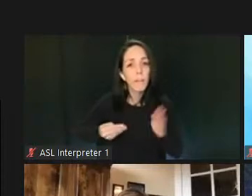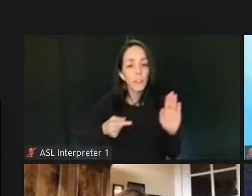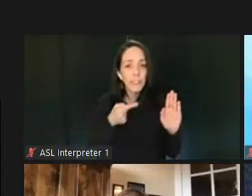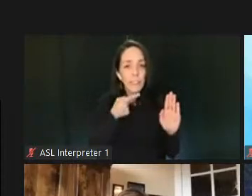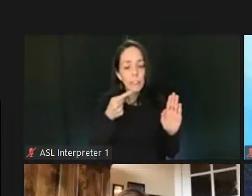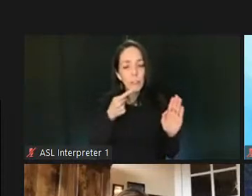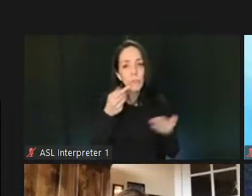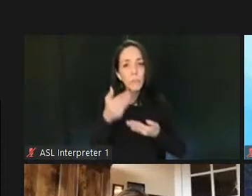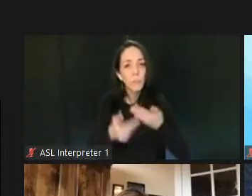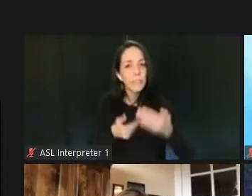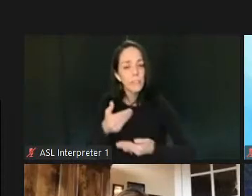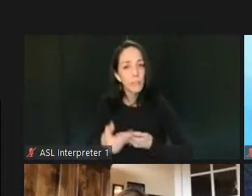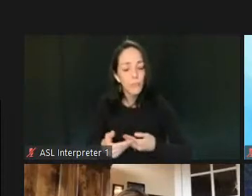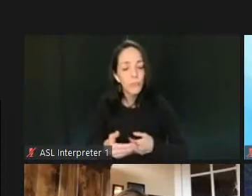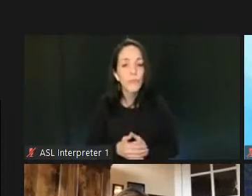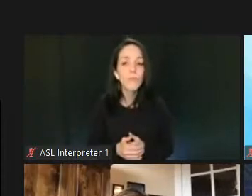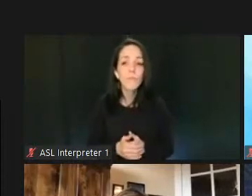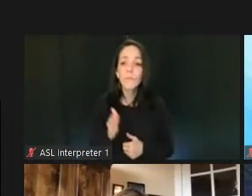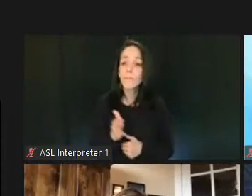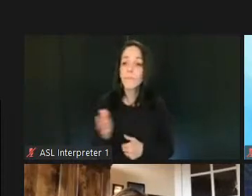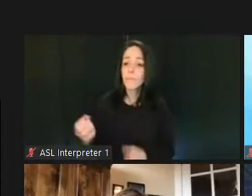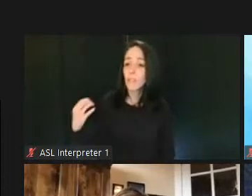procedures. Chair Beachy.